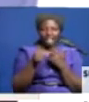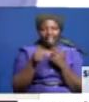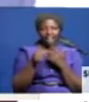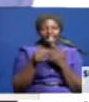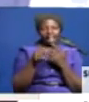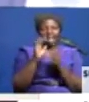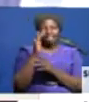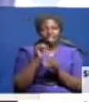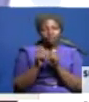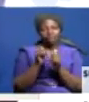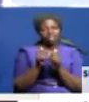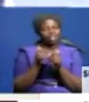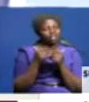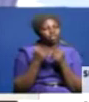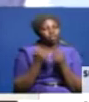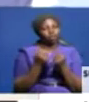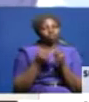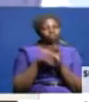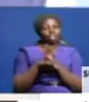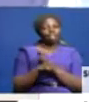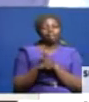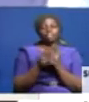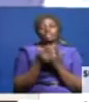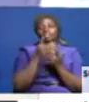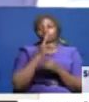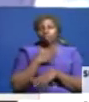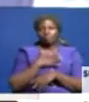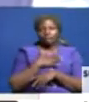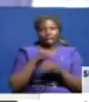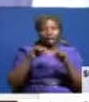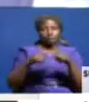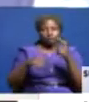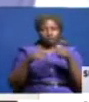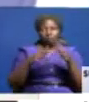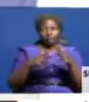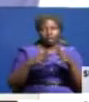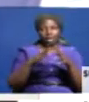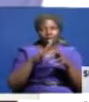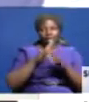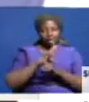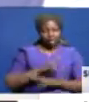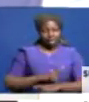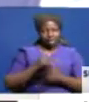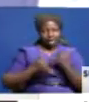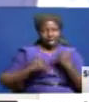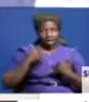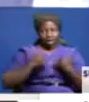able competitors are somewhere relaxing, enjoying our success as well through